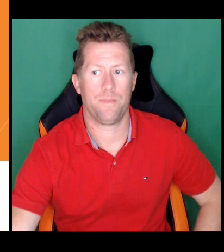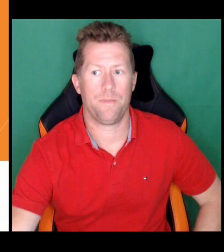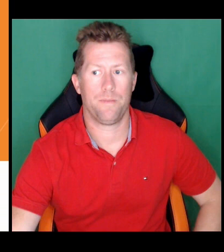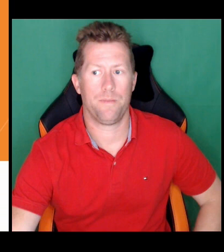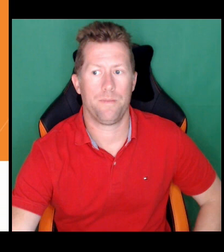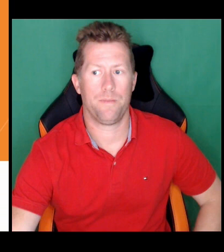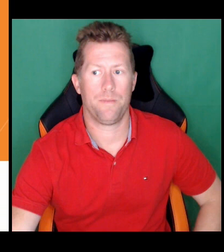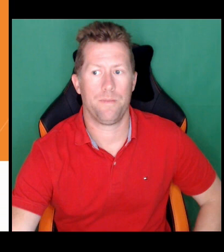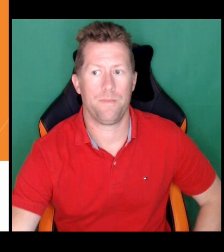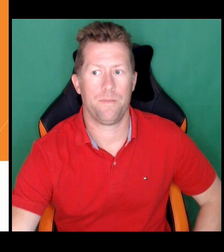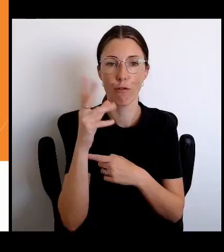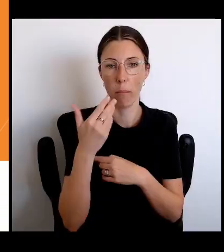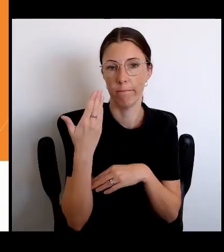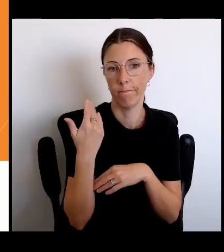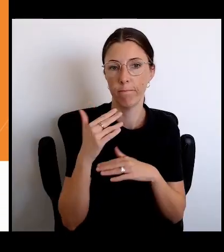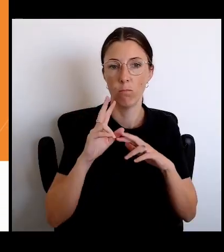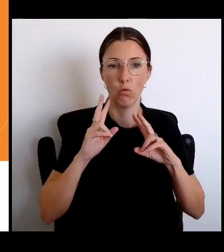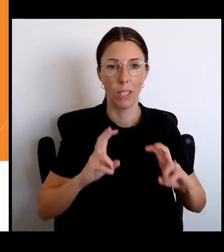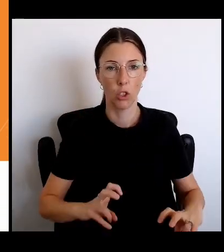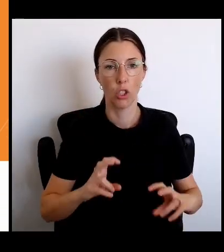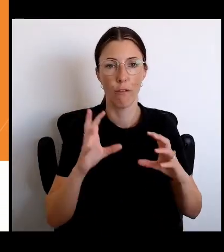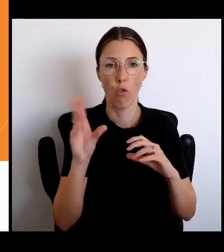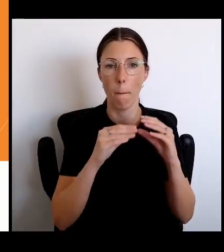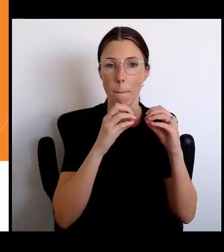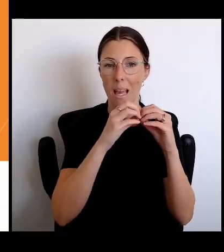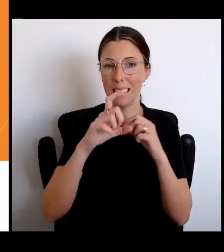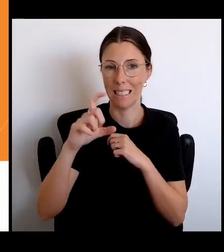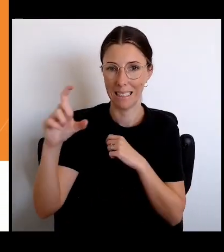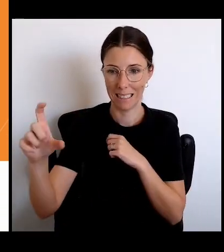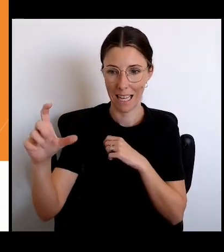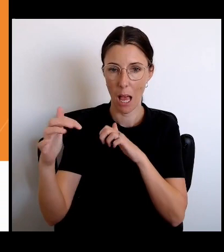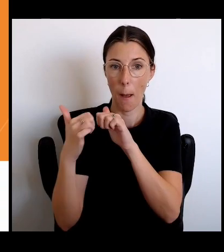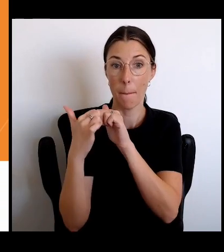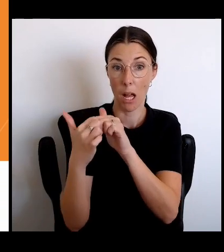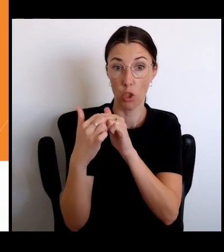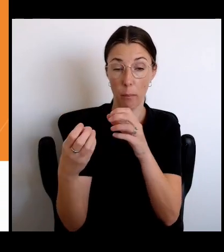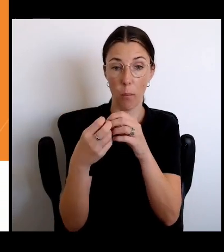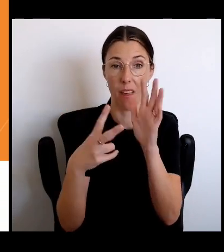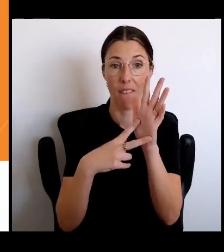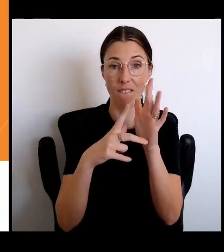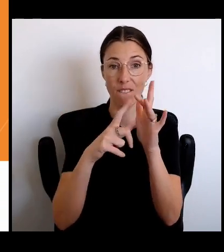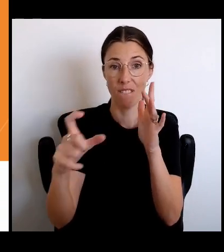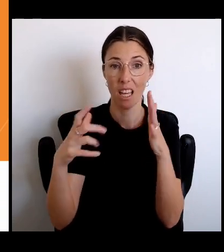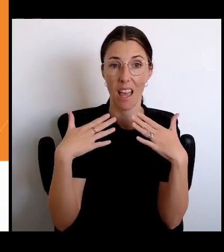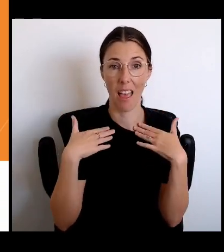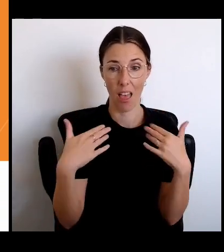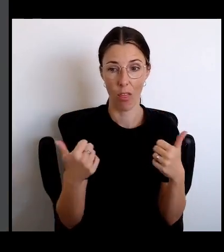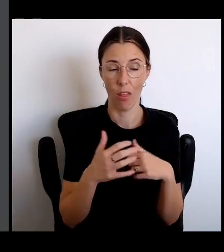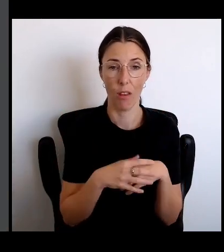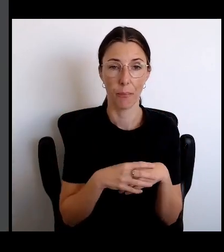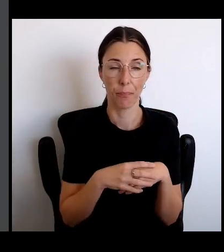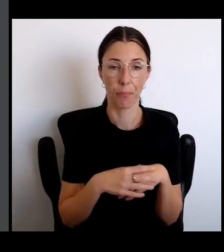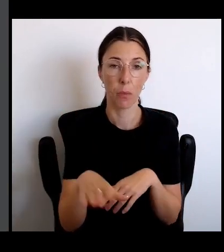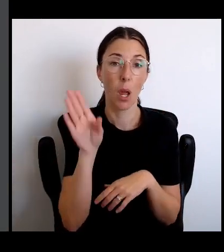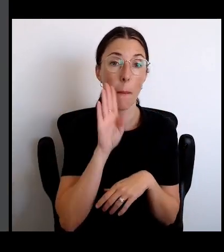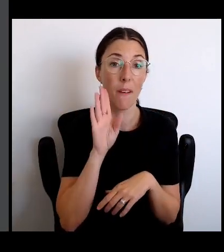this latest piece of research that the BCC has done in partnership with VicHealth. Before I begin, I thought I would